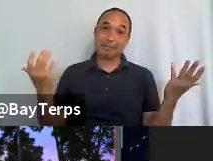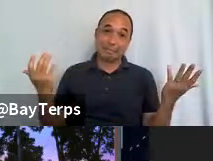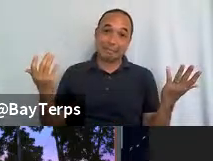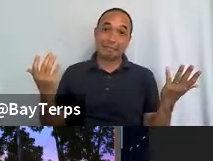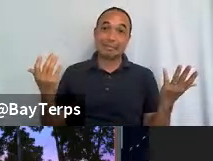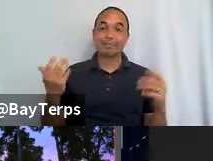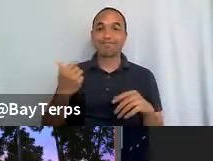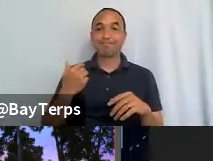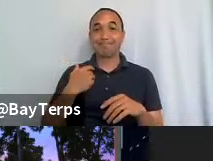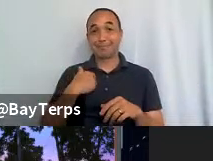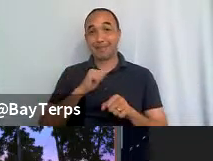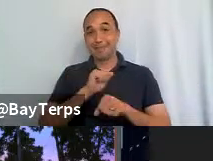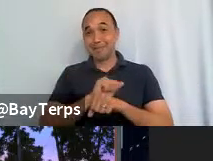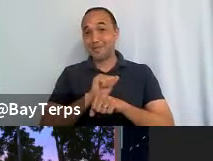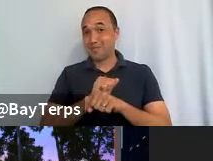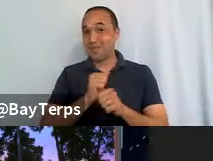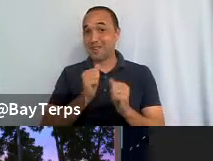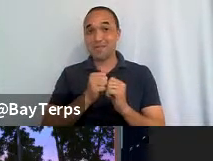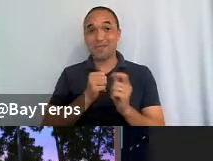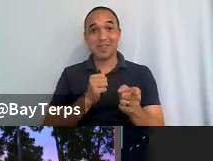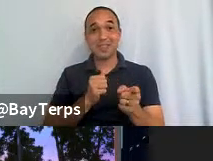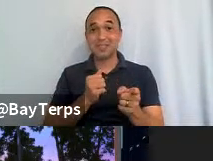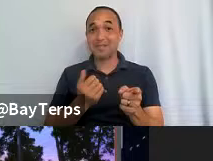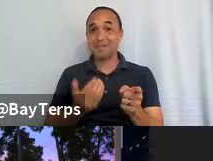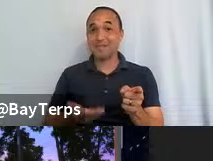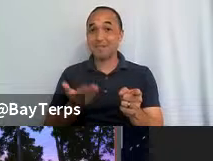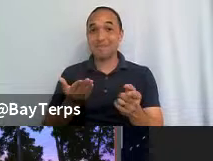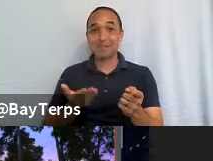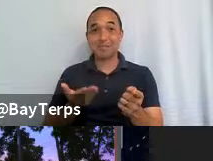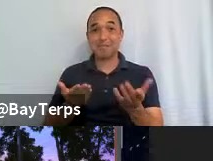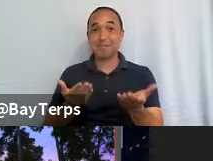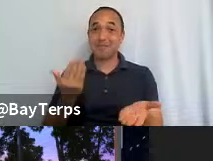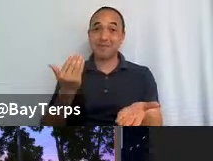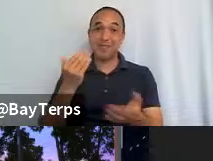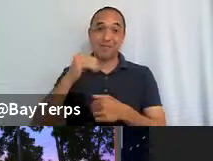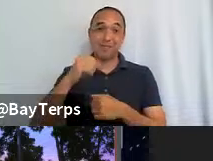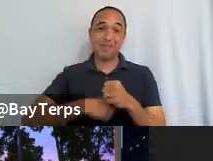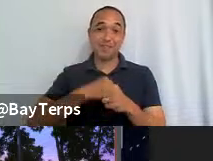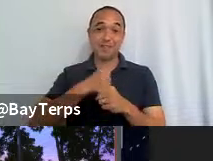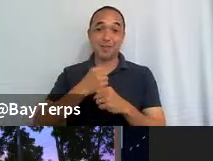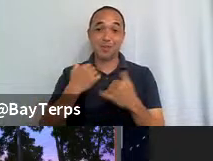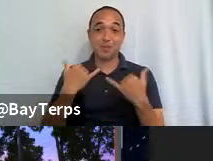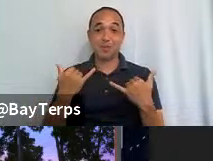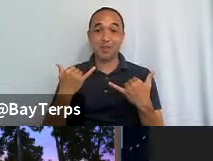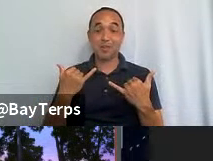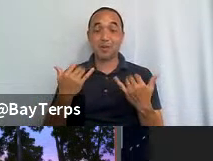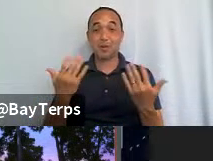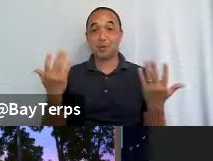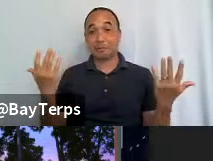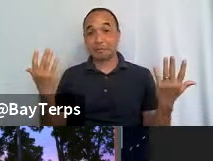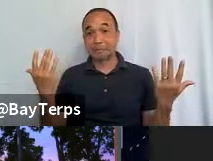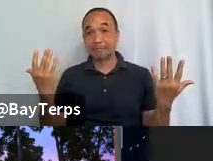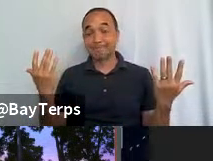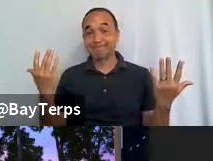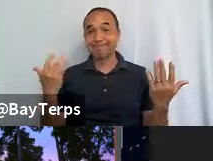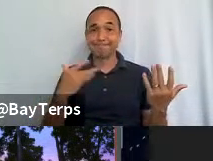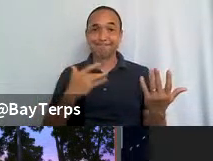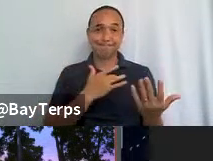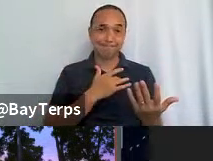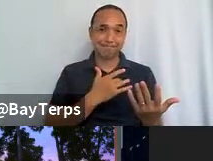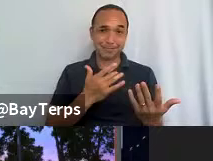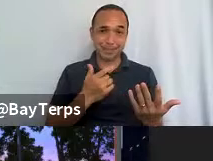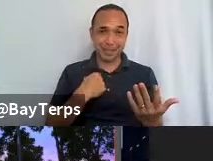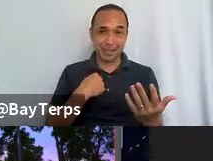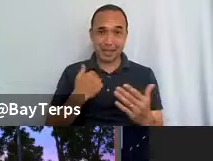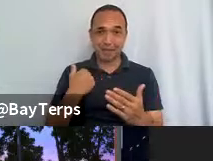doing this for, I would say, 15 years now. I generally have